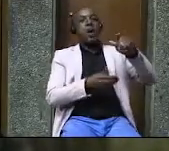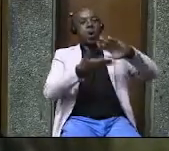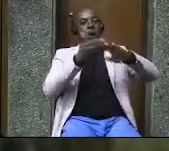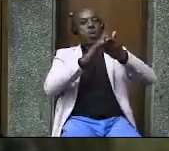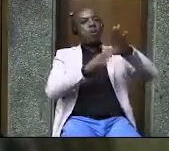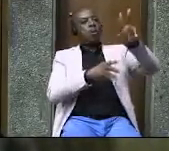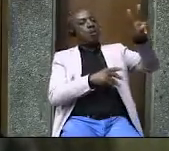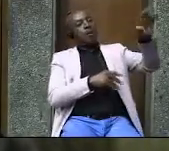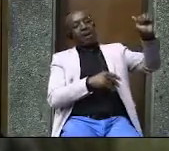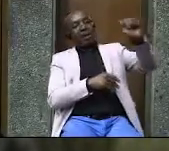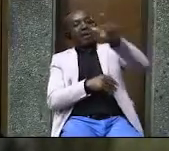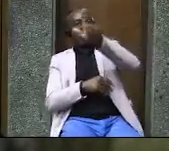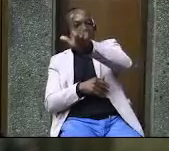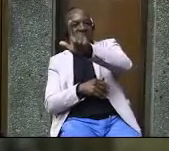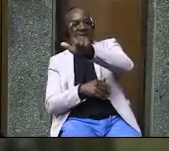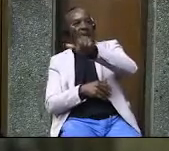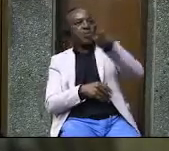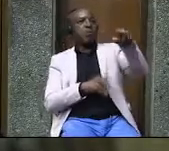la etropen,